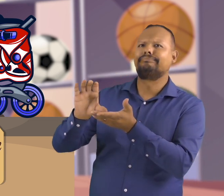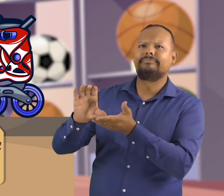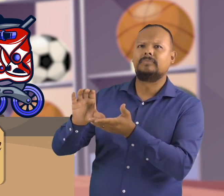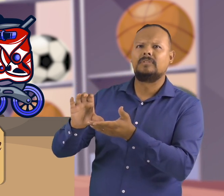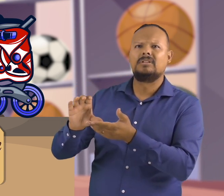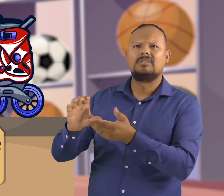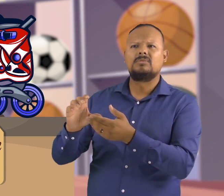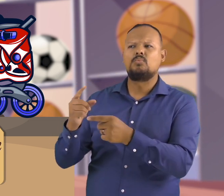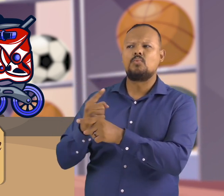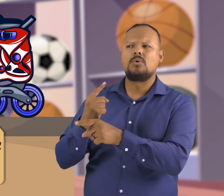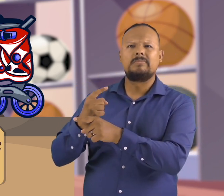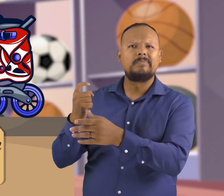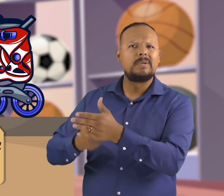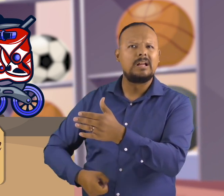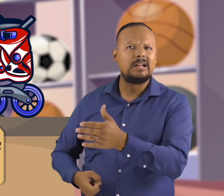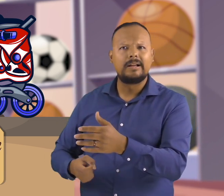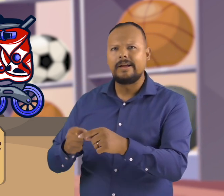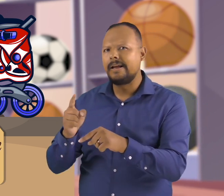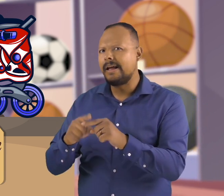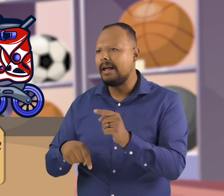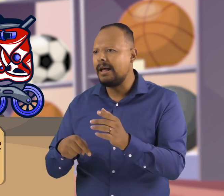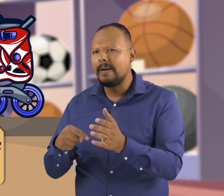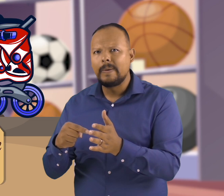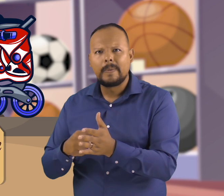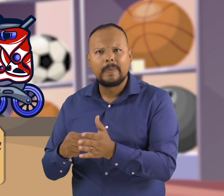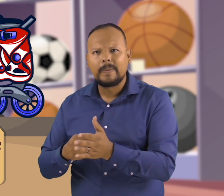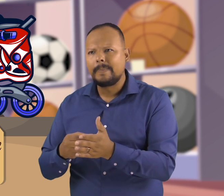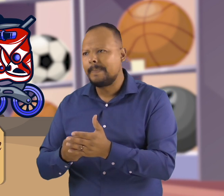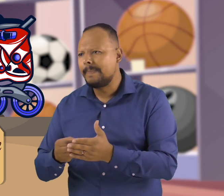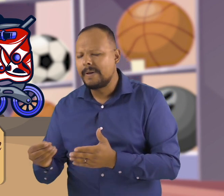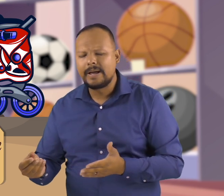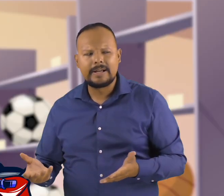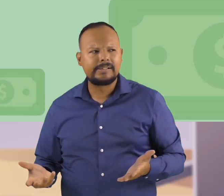which means she will not have enough money to buy them.